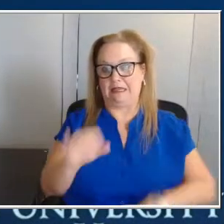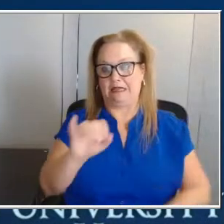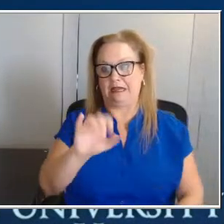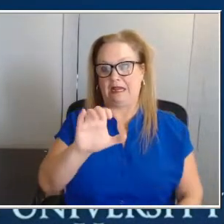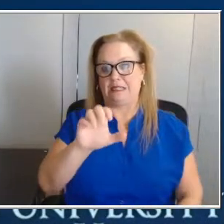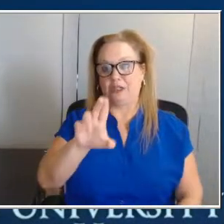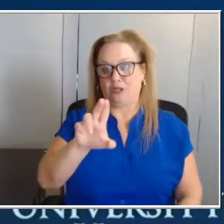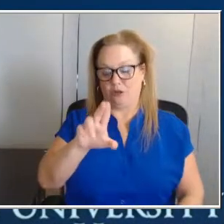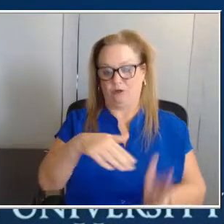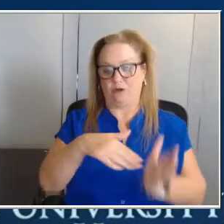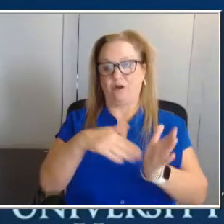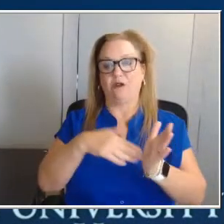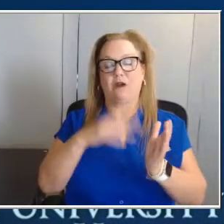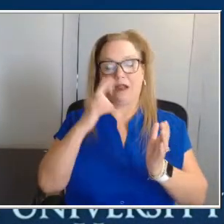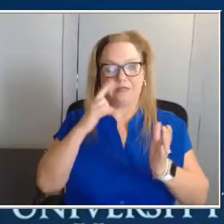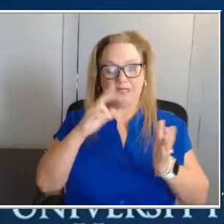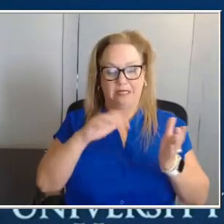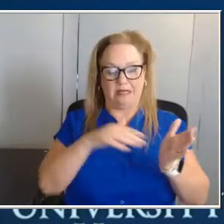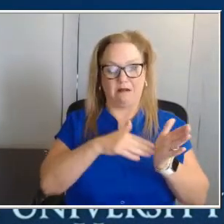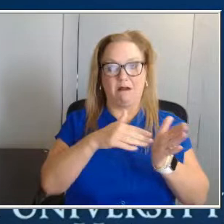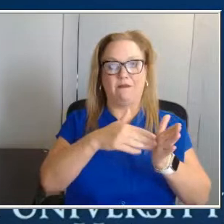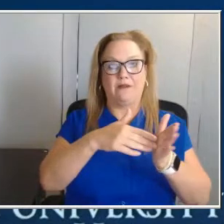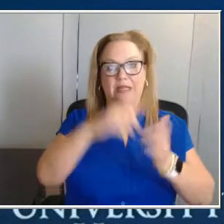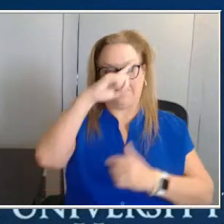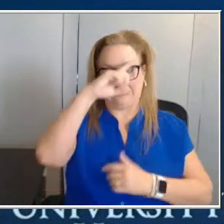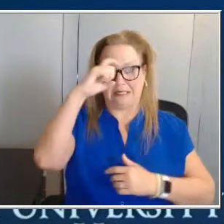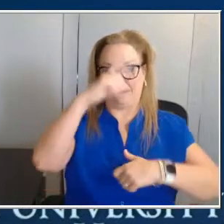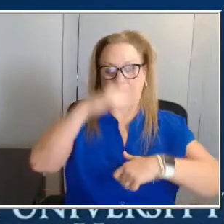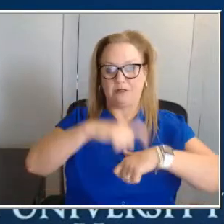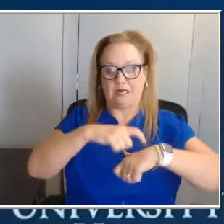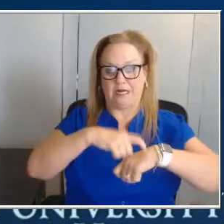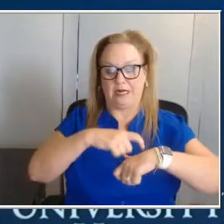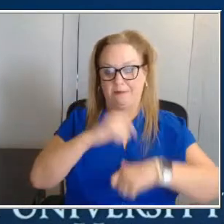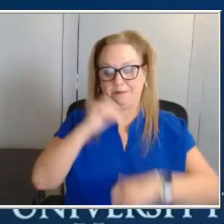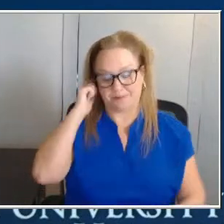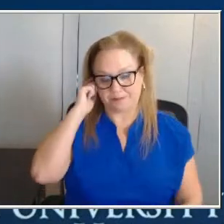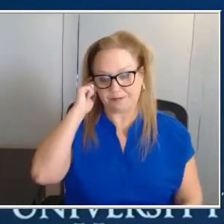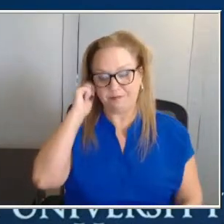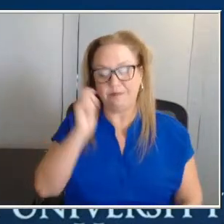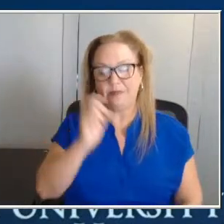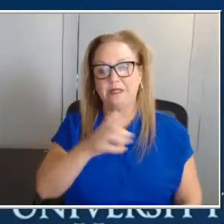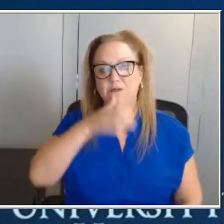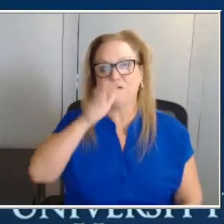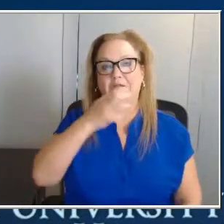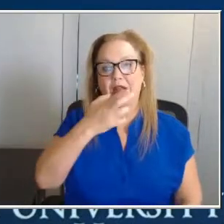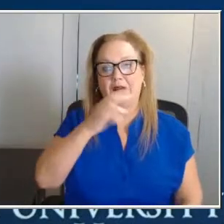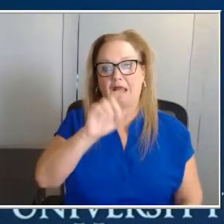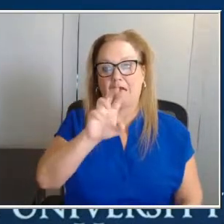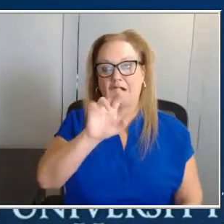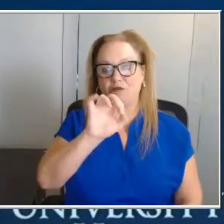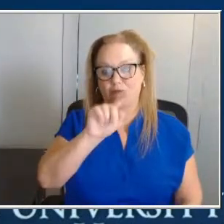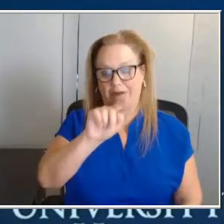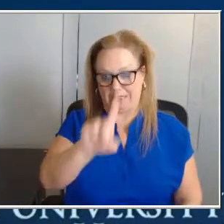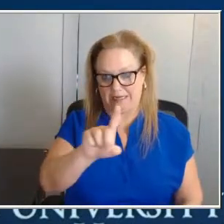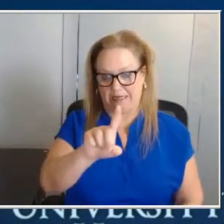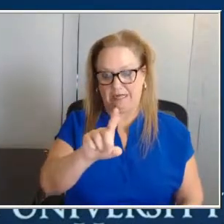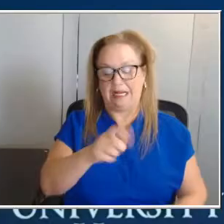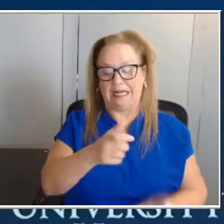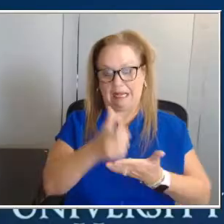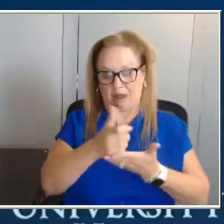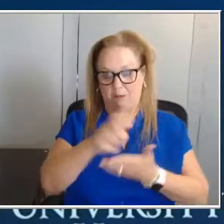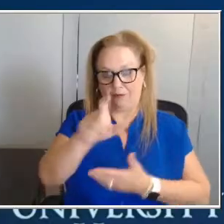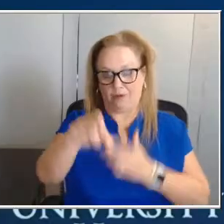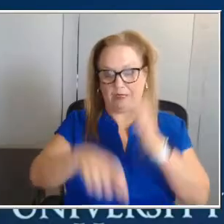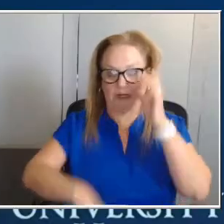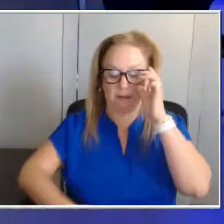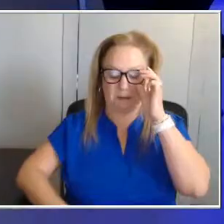seen a lot of that too much in the summer. Don't be that person. Stay hydrated. If you need help, get help.